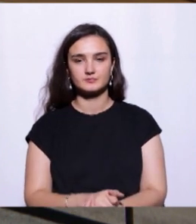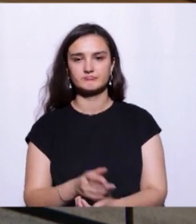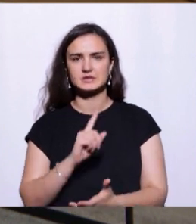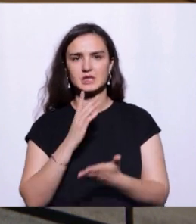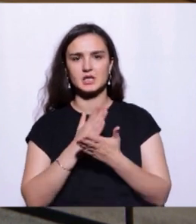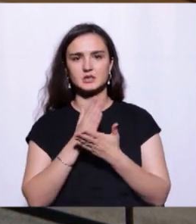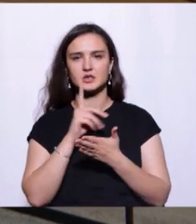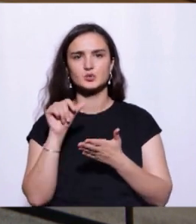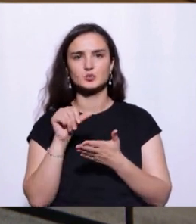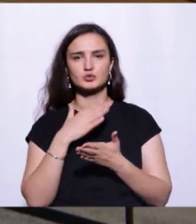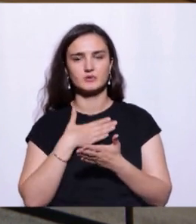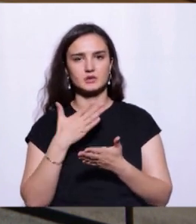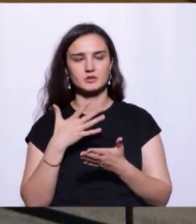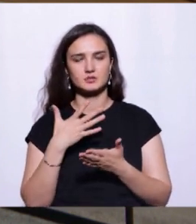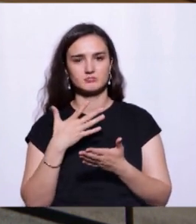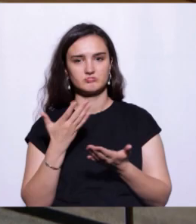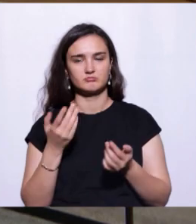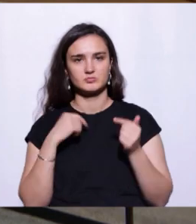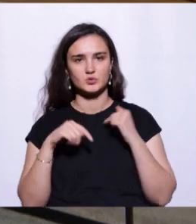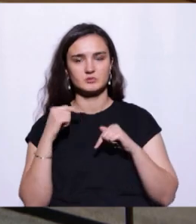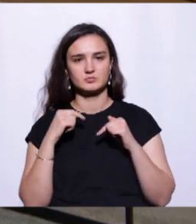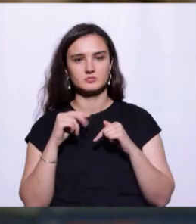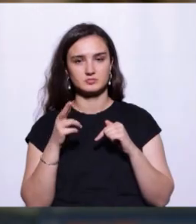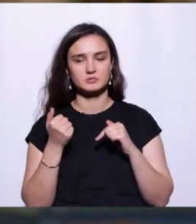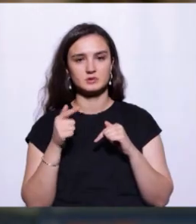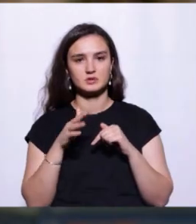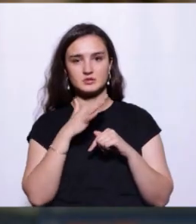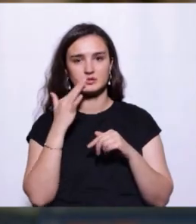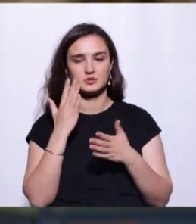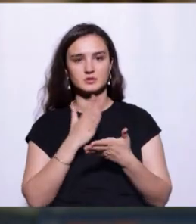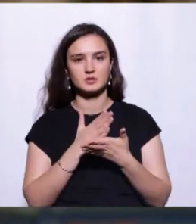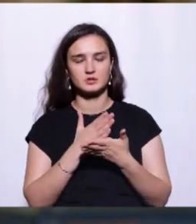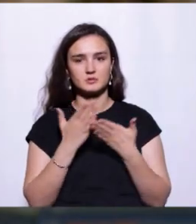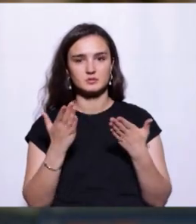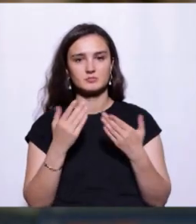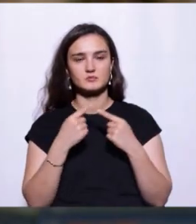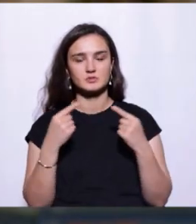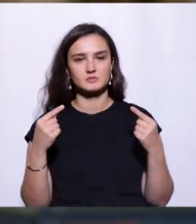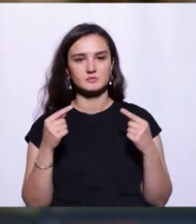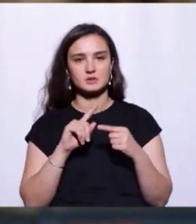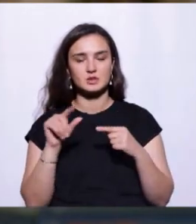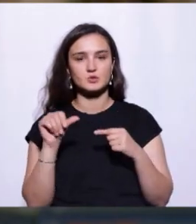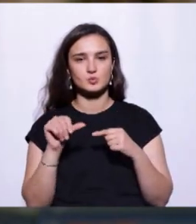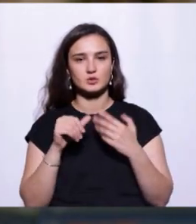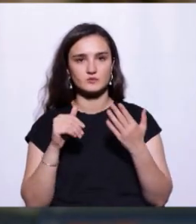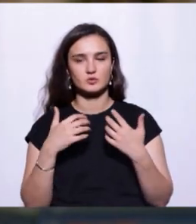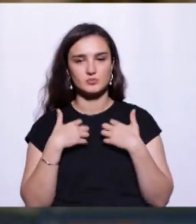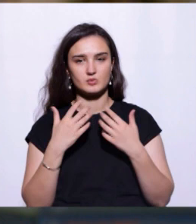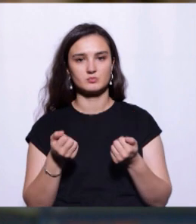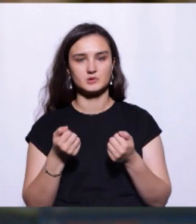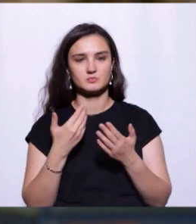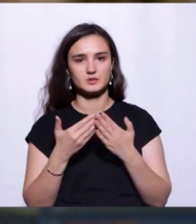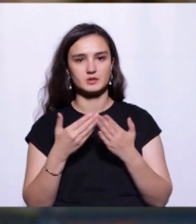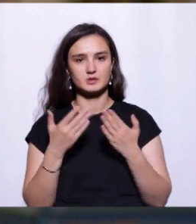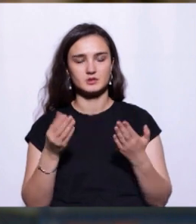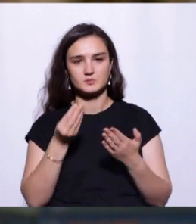are bad for our health? Well, Miss Sophie, there are even more things that are bad for your health, such